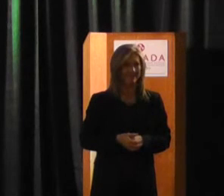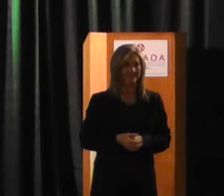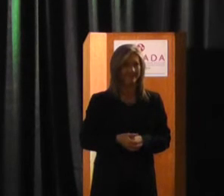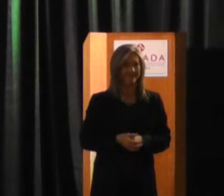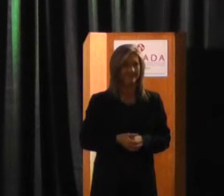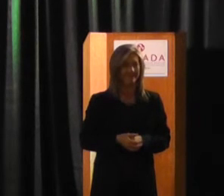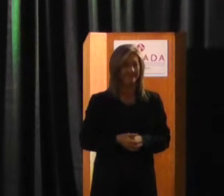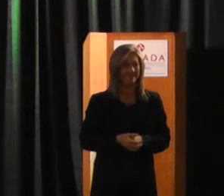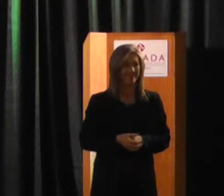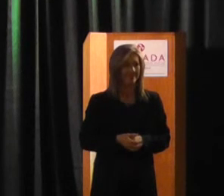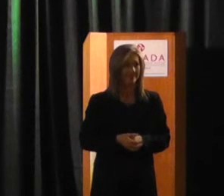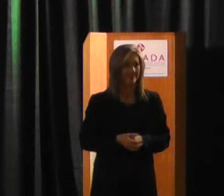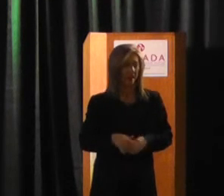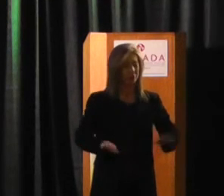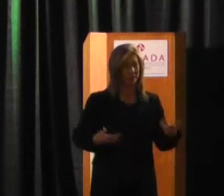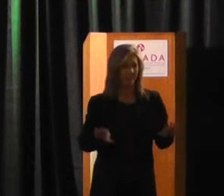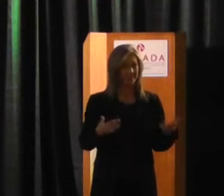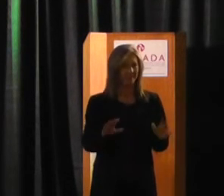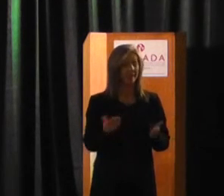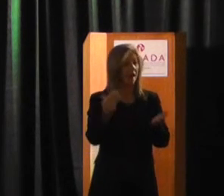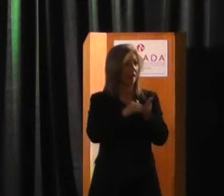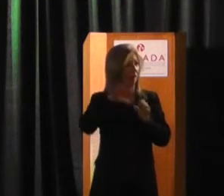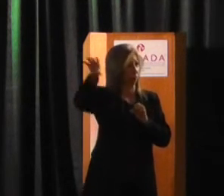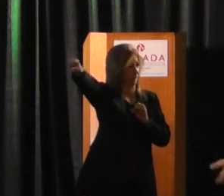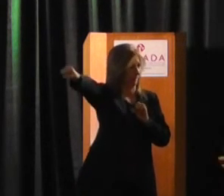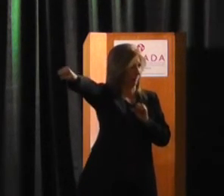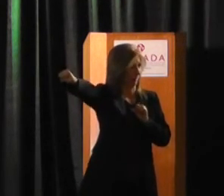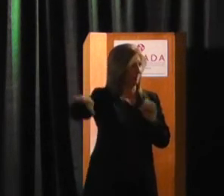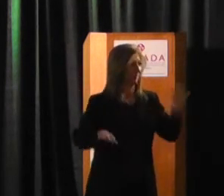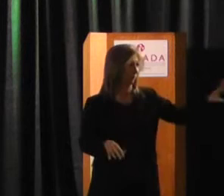Let's shake it off. Ready, reach across the field again.